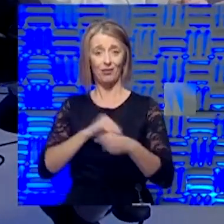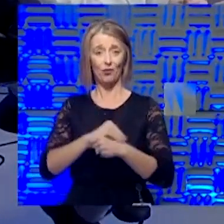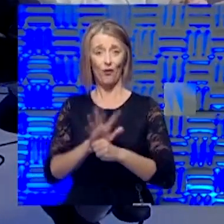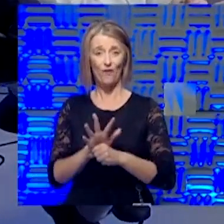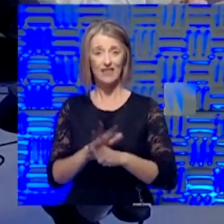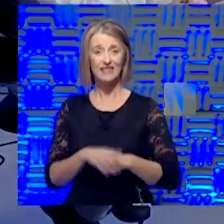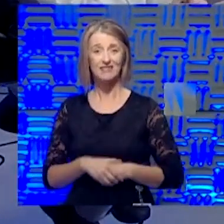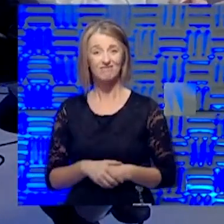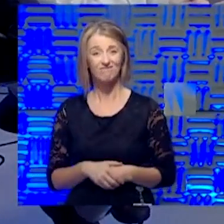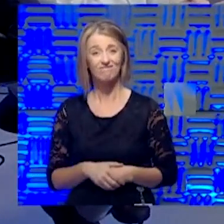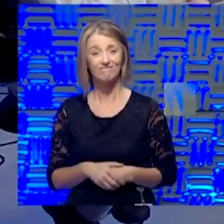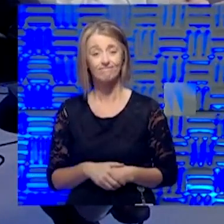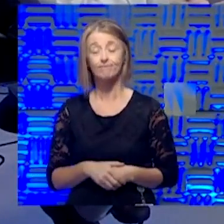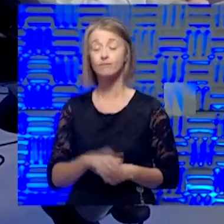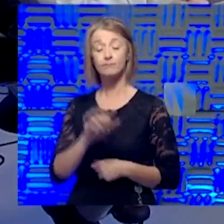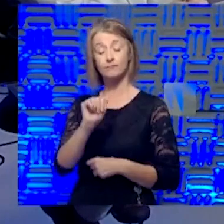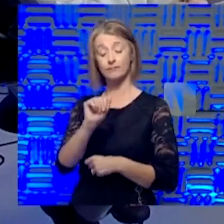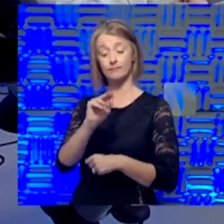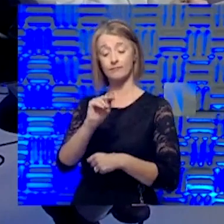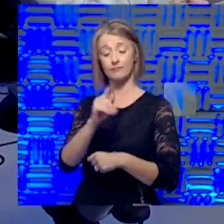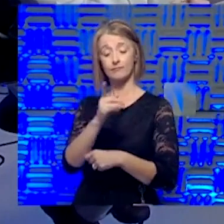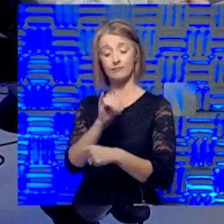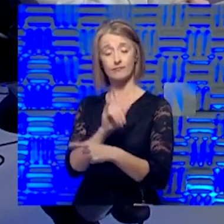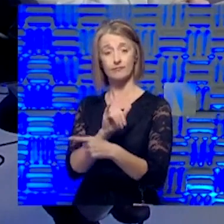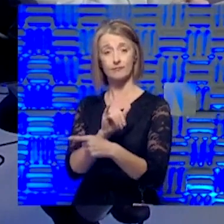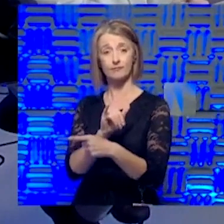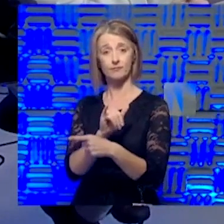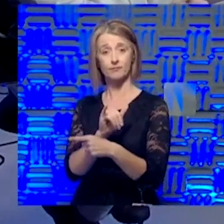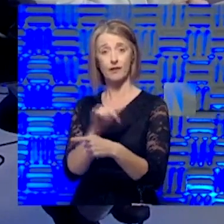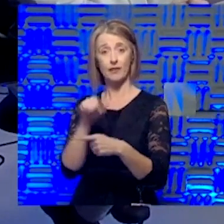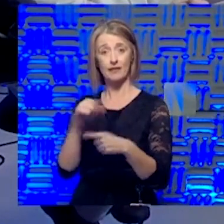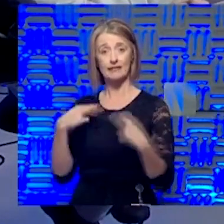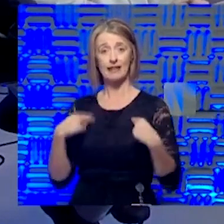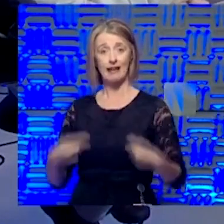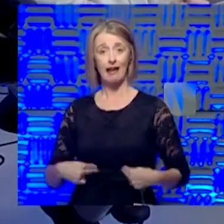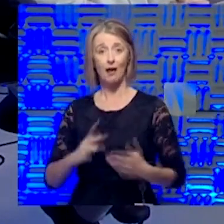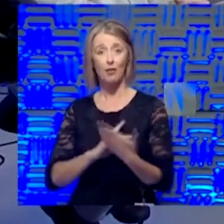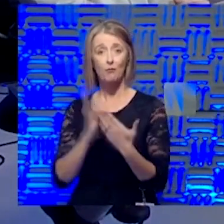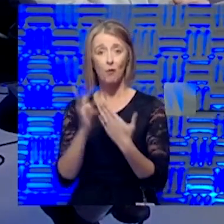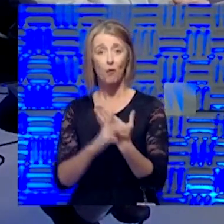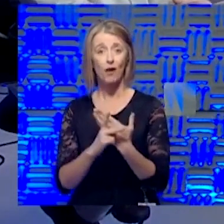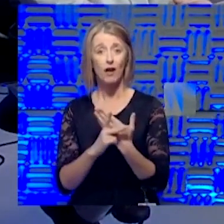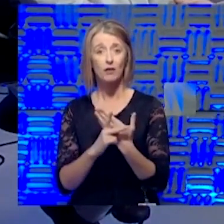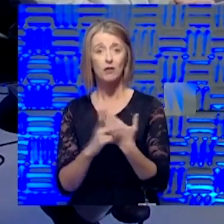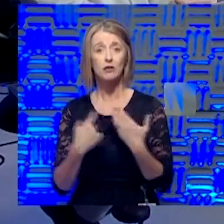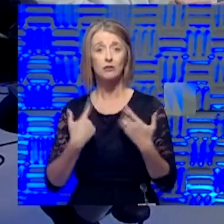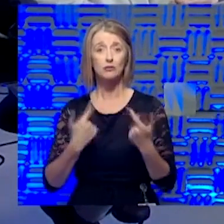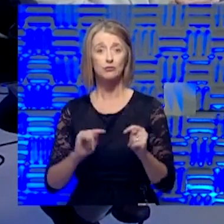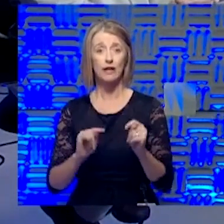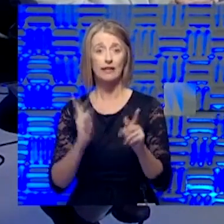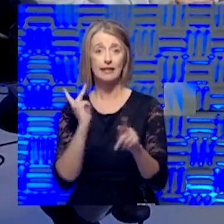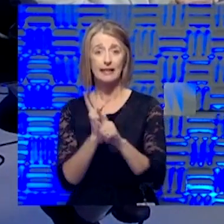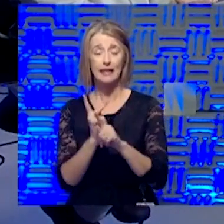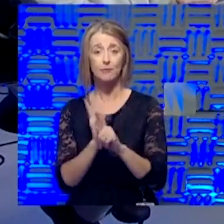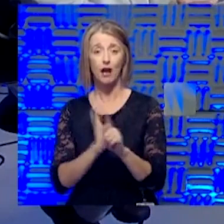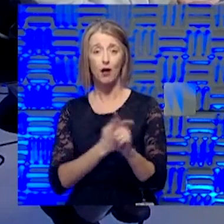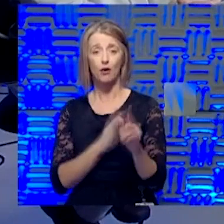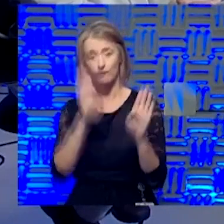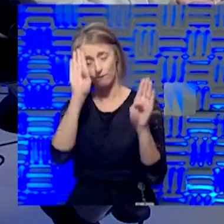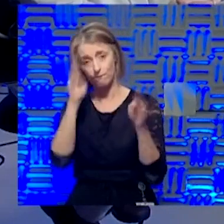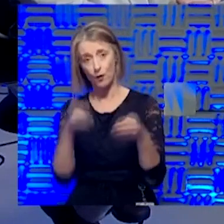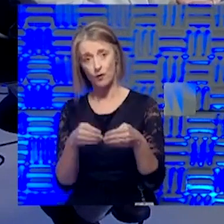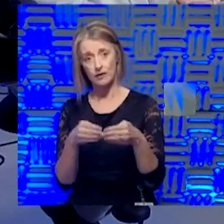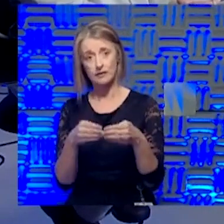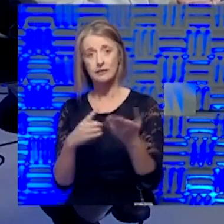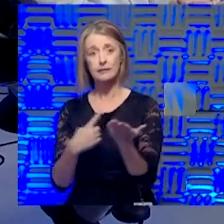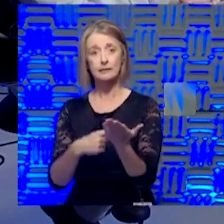bit before we started the program, because this is a health program, right? Yeah. And we always try and stay in our pathway. But it's